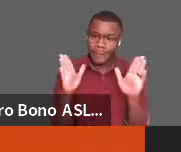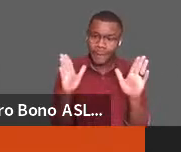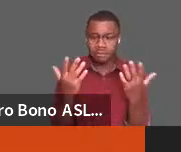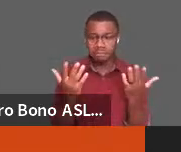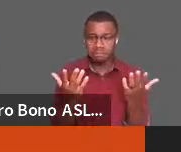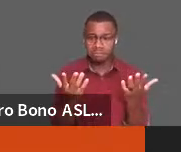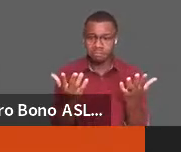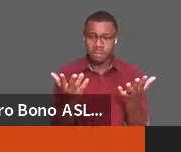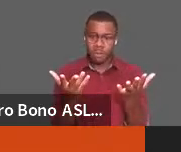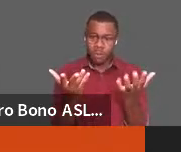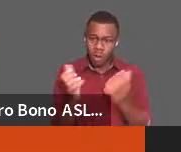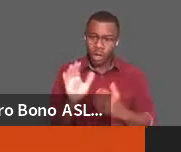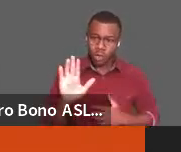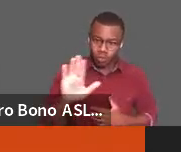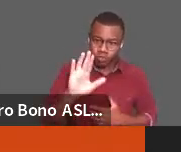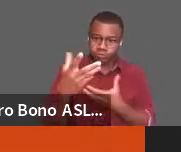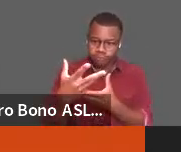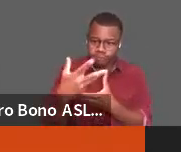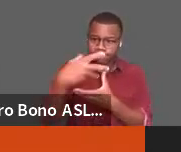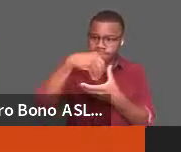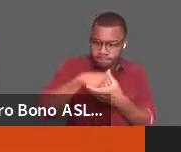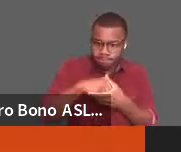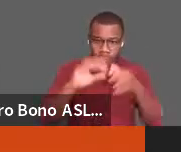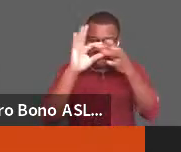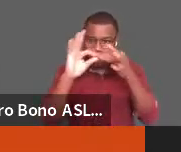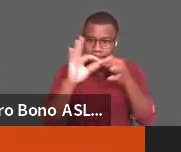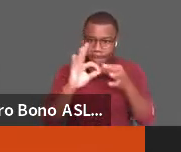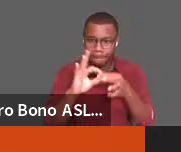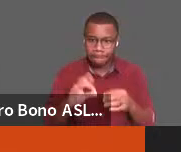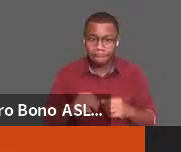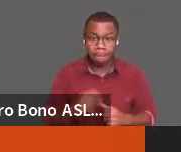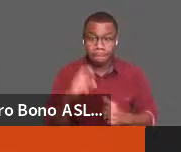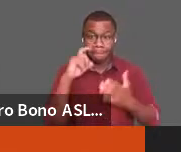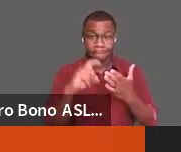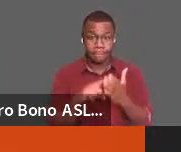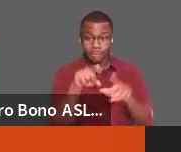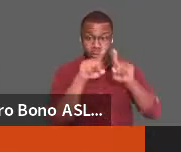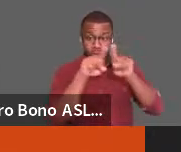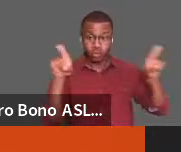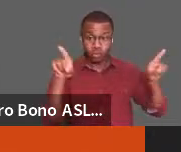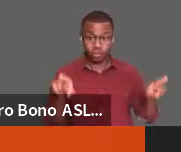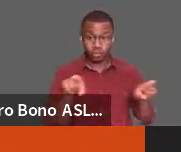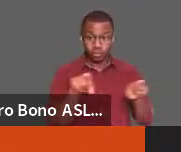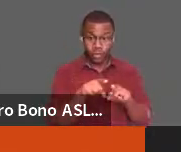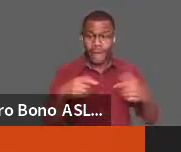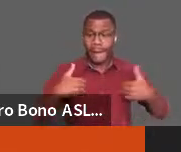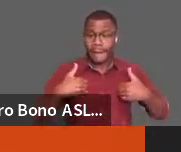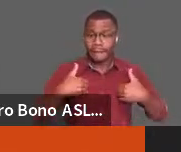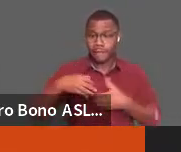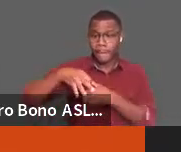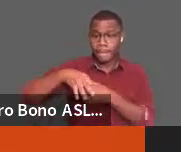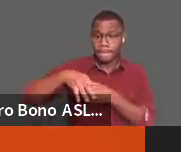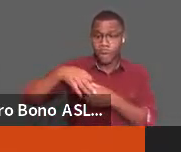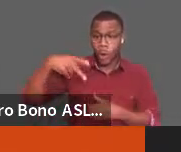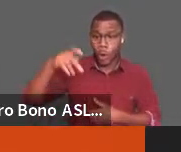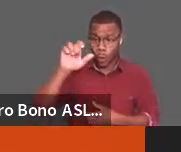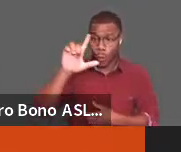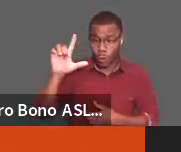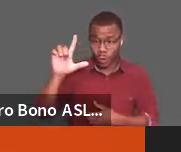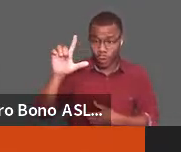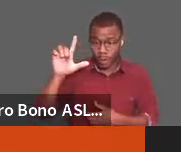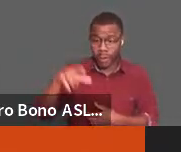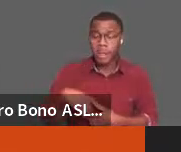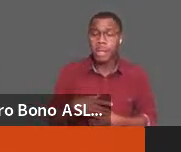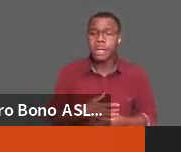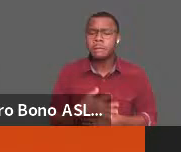a poll that is popping up, and what we'd like to know is for you, our